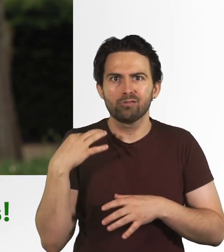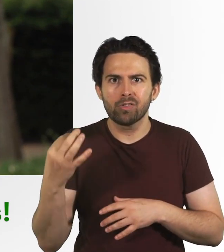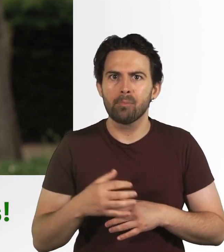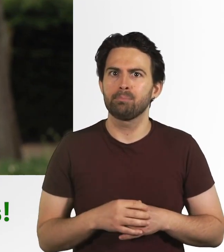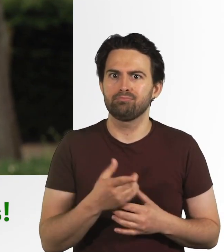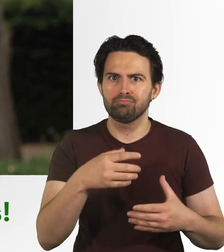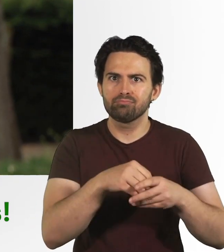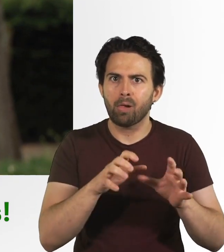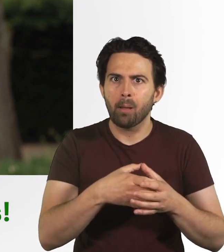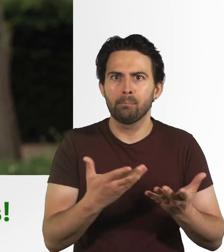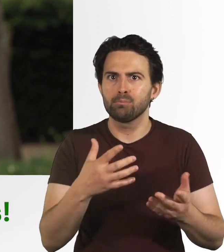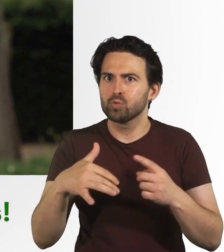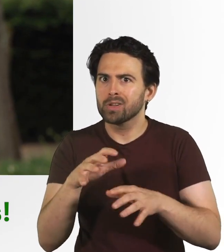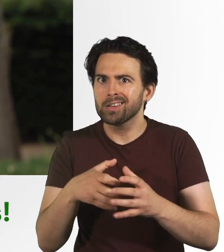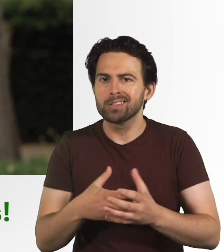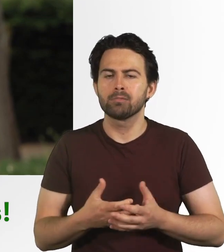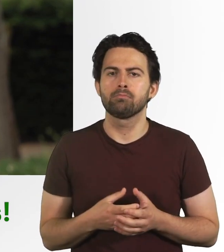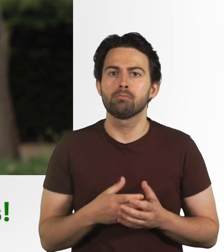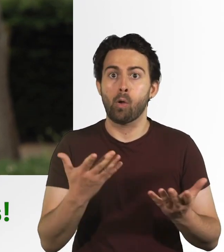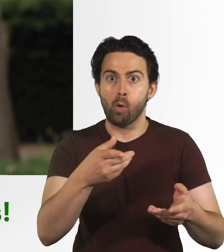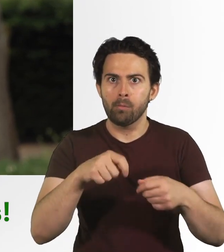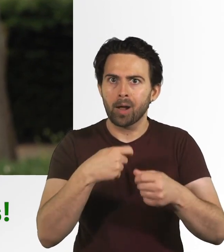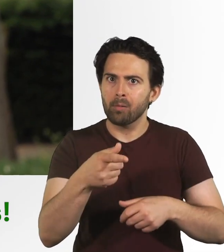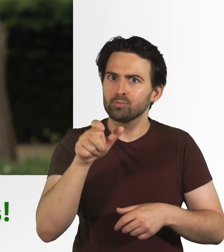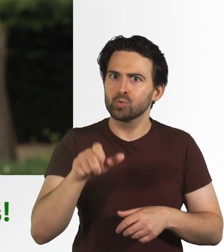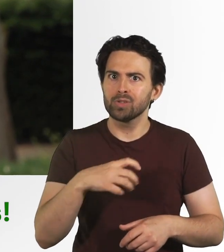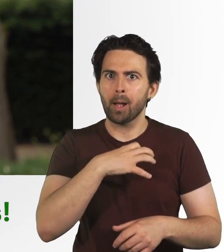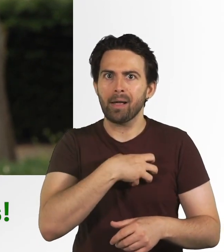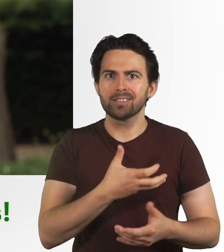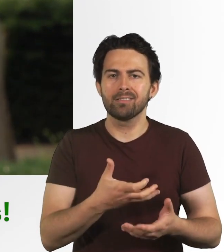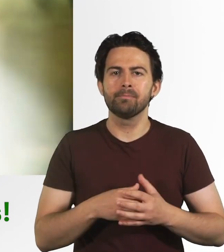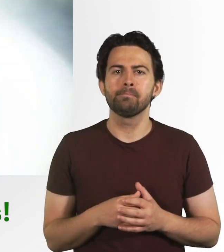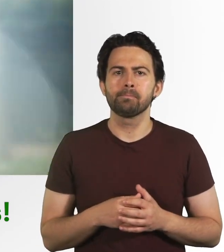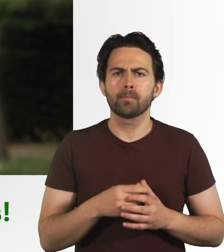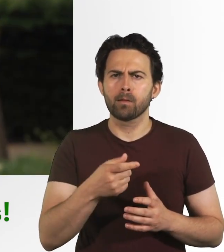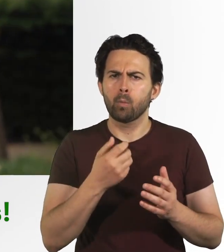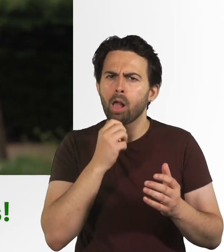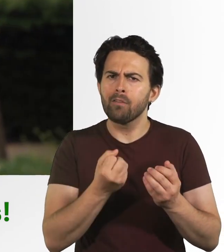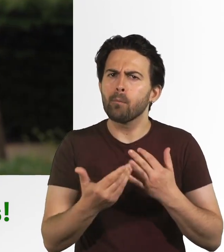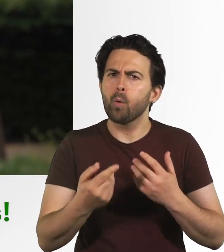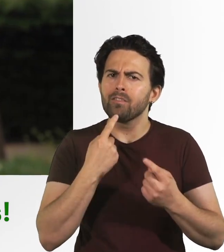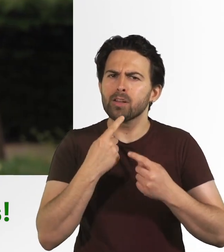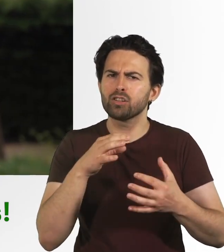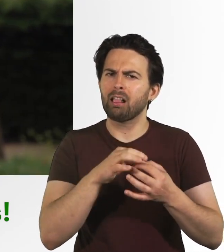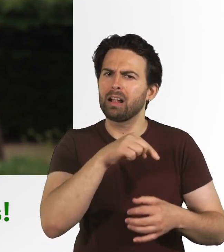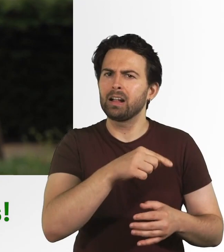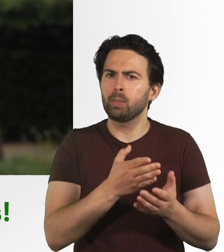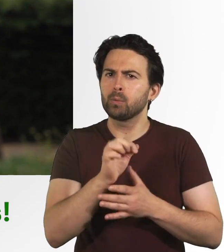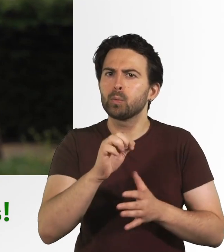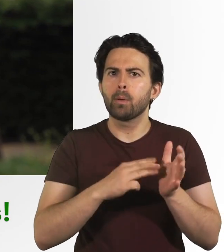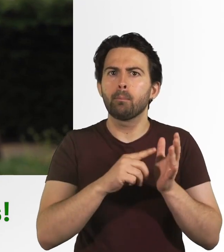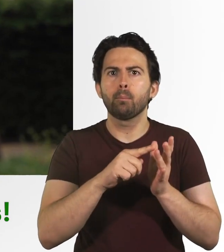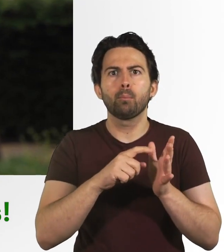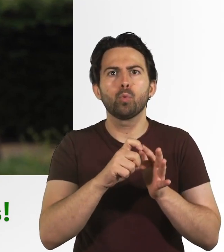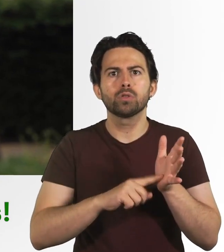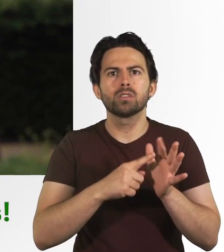including becoming a class rep, joining a club or society, or becoming a student ambassador. You can find out more about your student association in